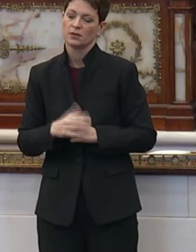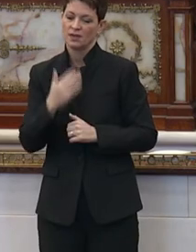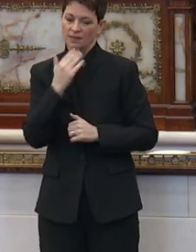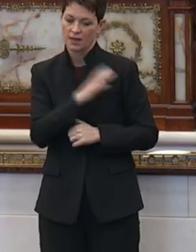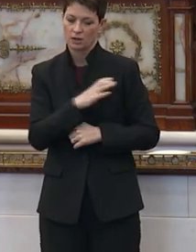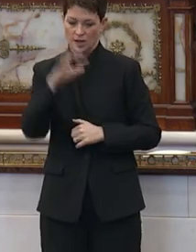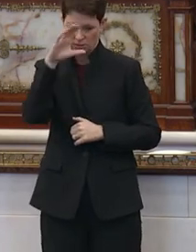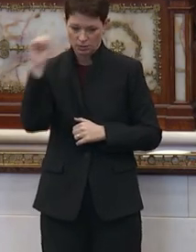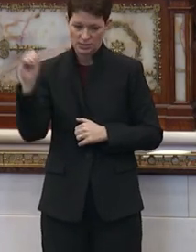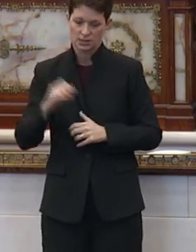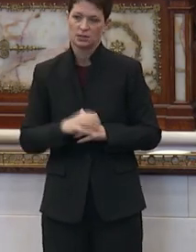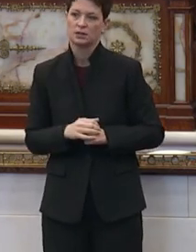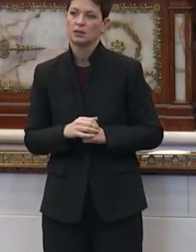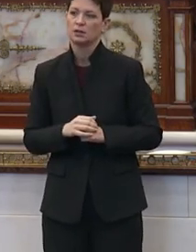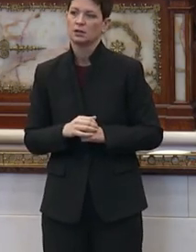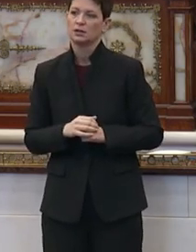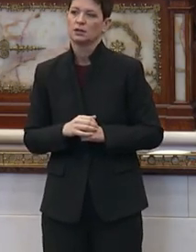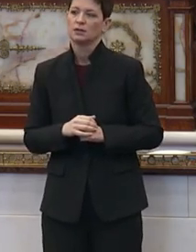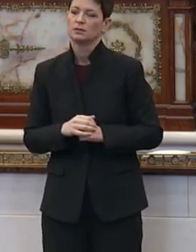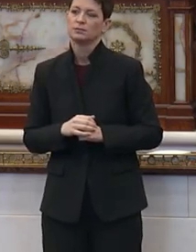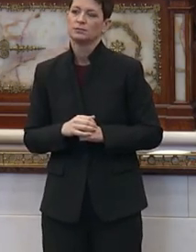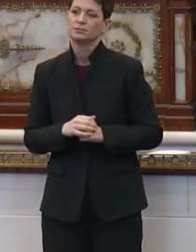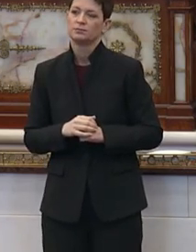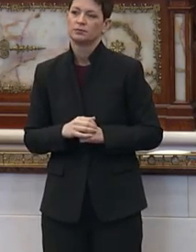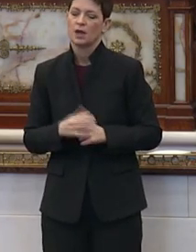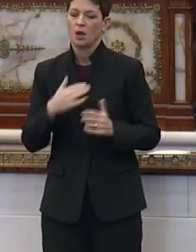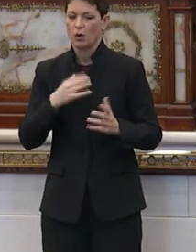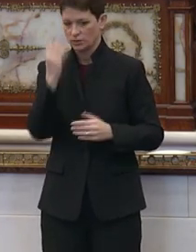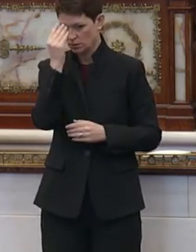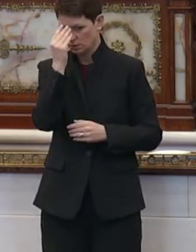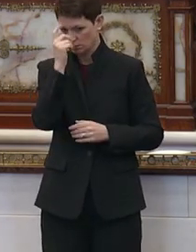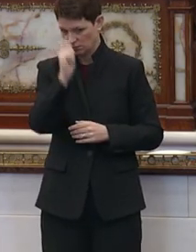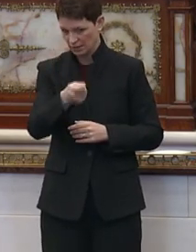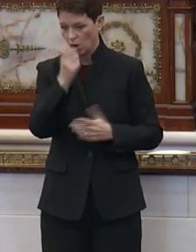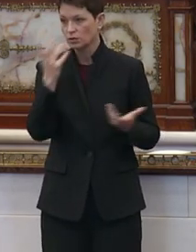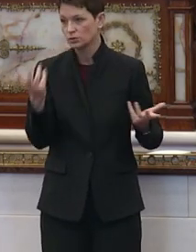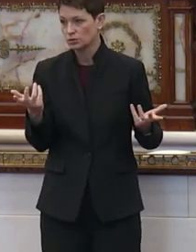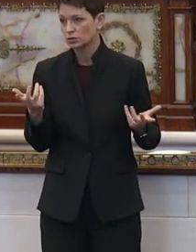Thank you, Council President. I just wanted to acknowledge